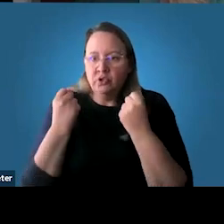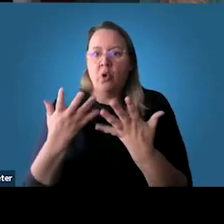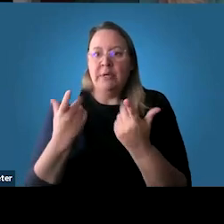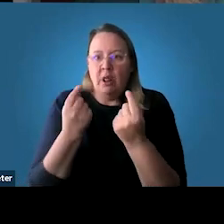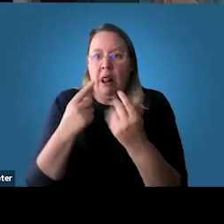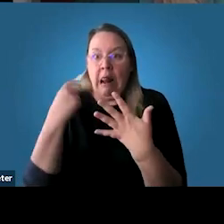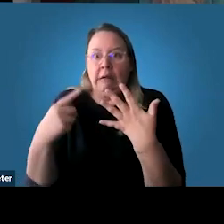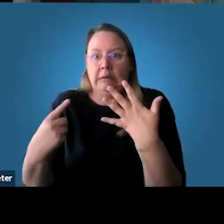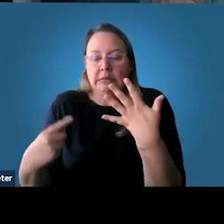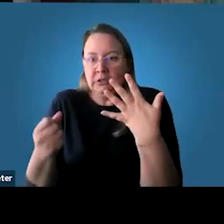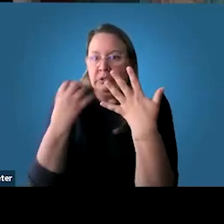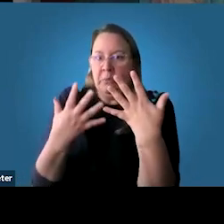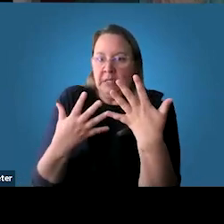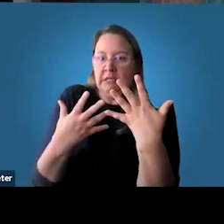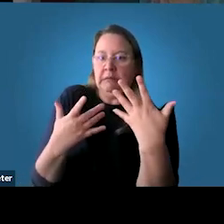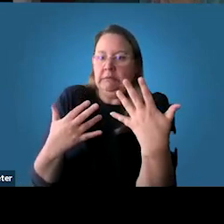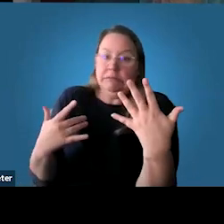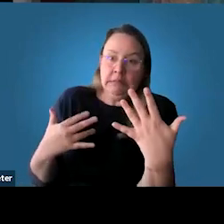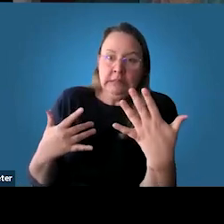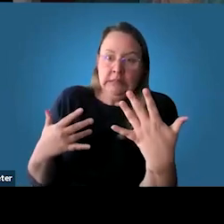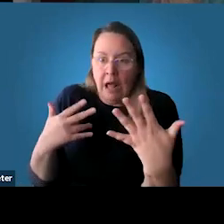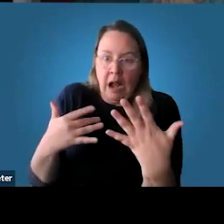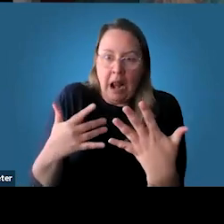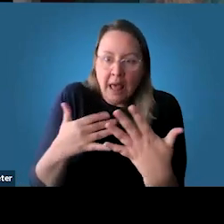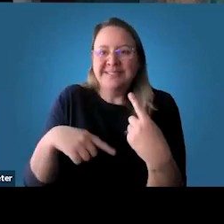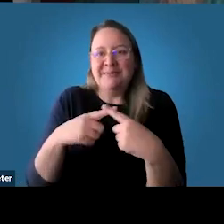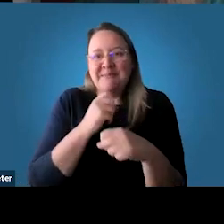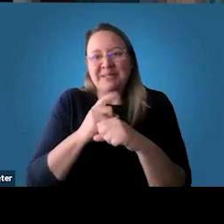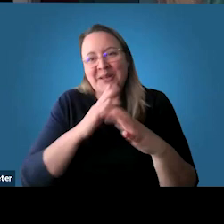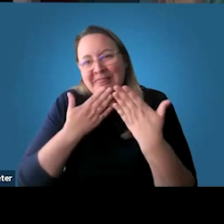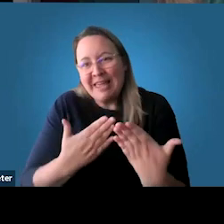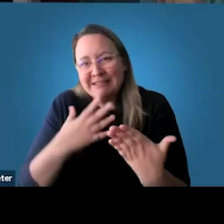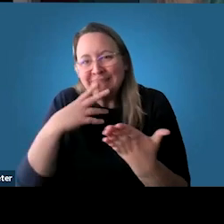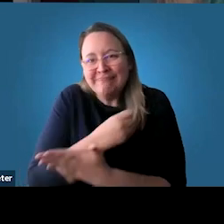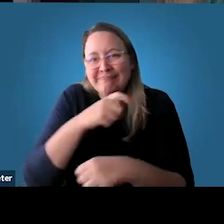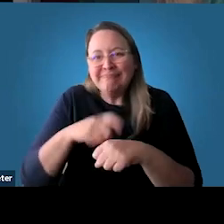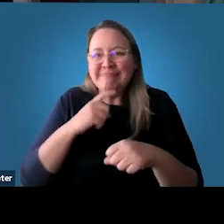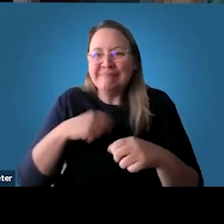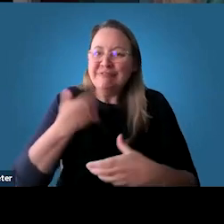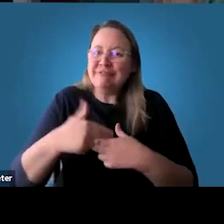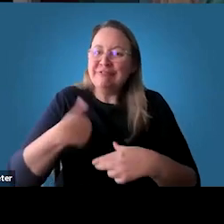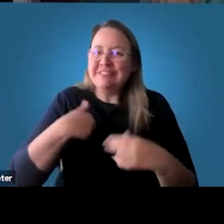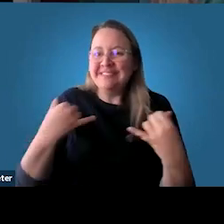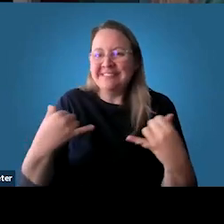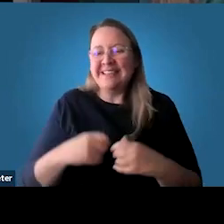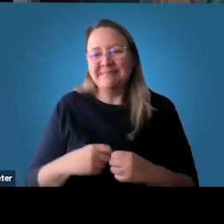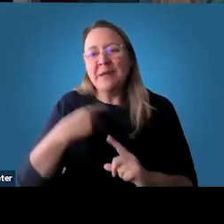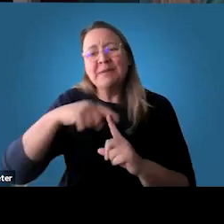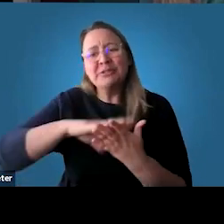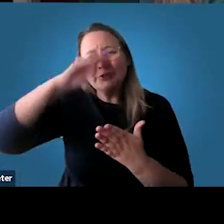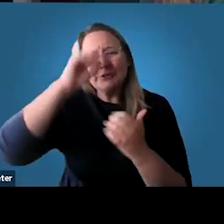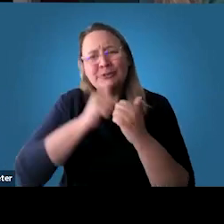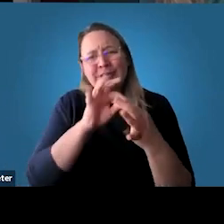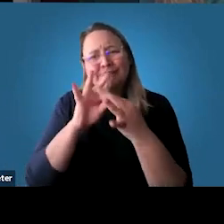feels like it. So I wanted to, off the bat, just say thank you for taking the time to be here today and to learn